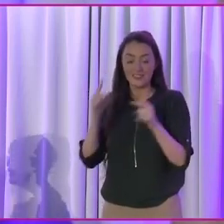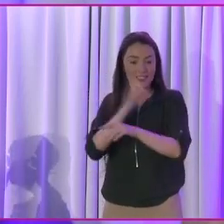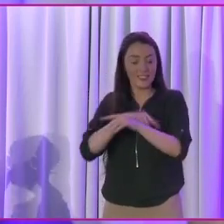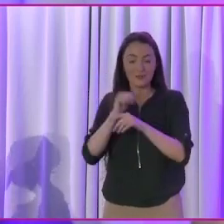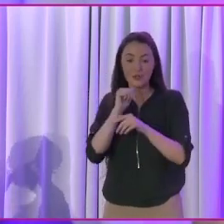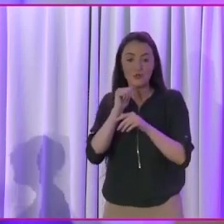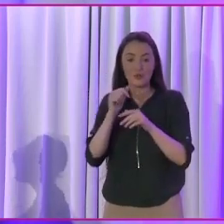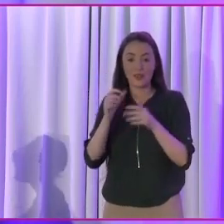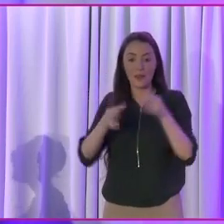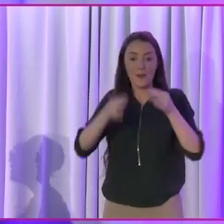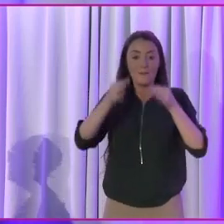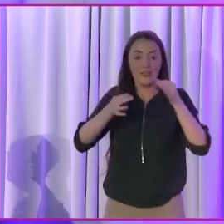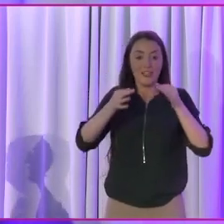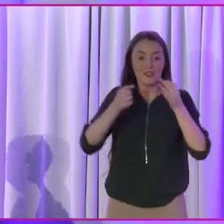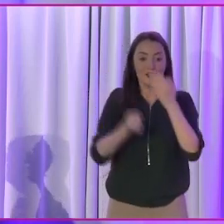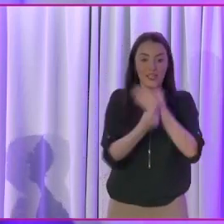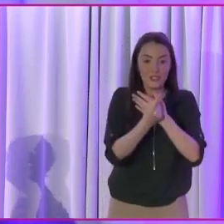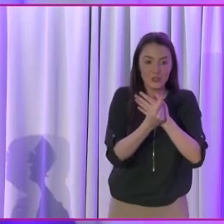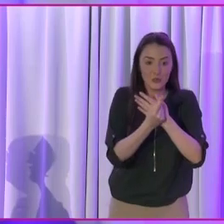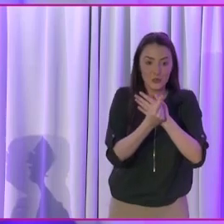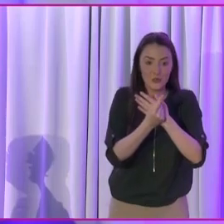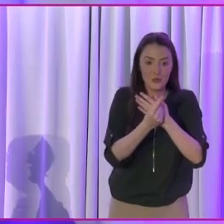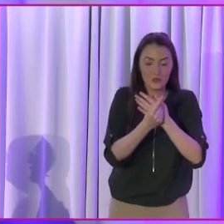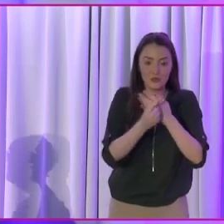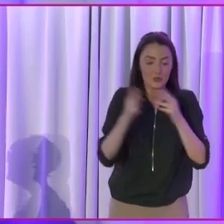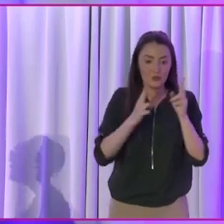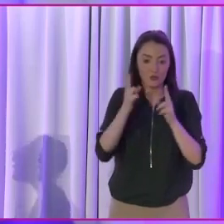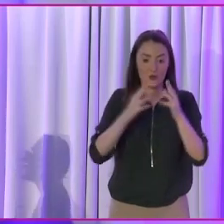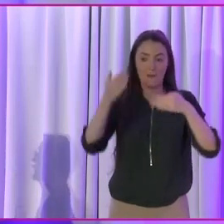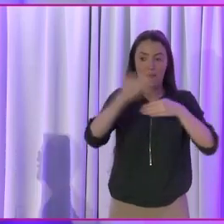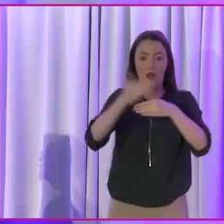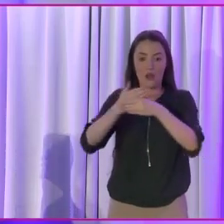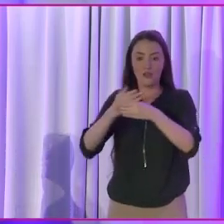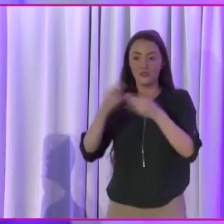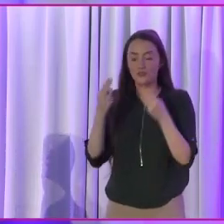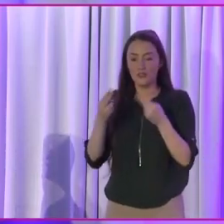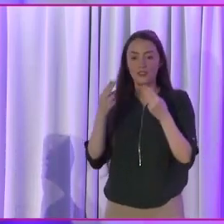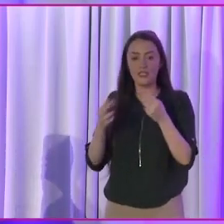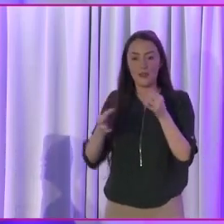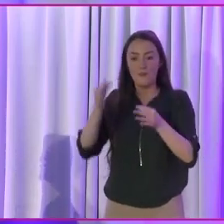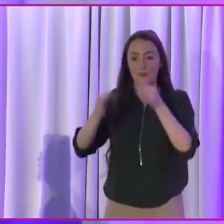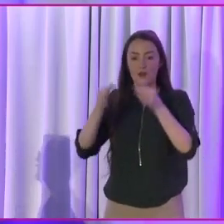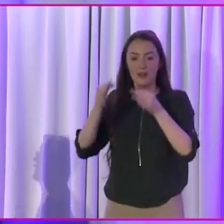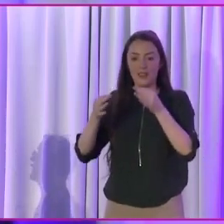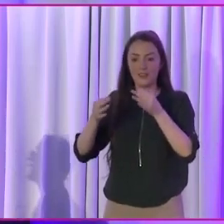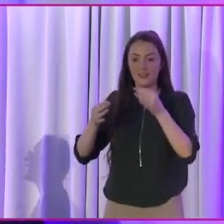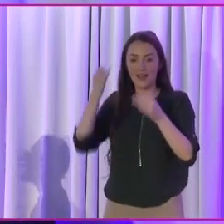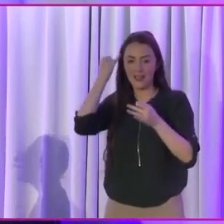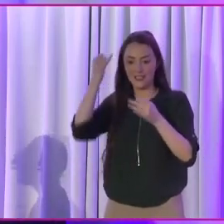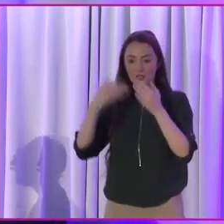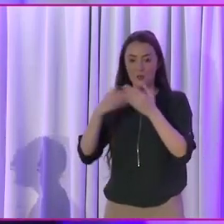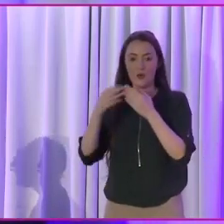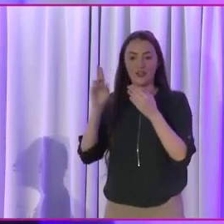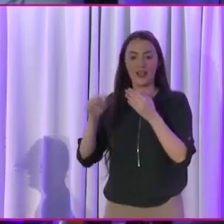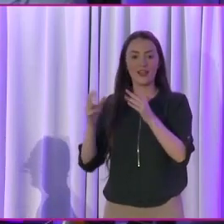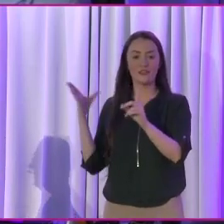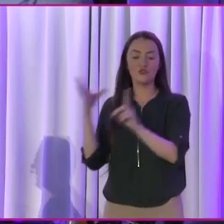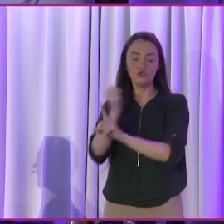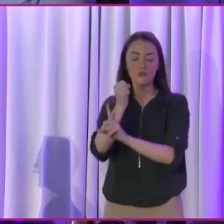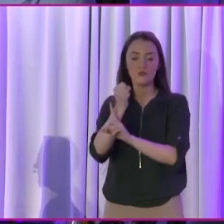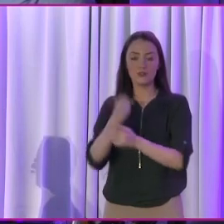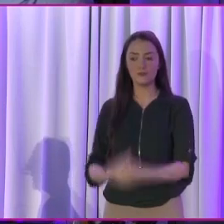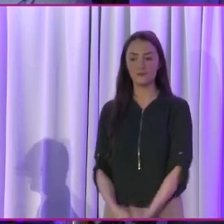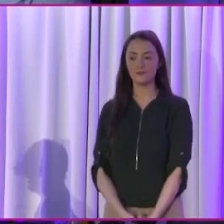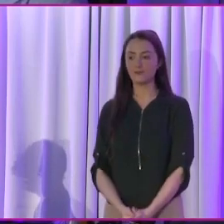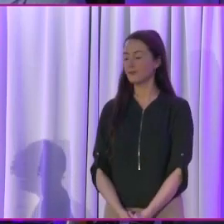a, it's a political issue, but it certainly isn't a political football. And really, what we need is political consensus and what can be achieved. Thanks very much, Martin.